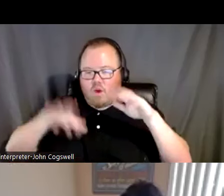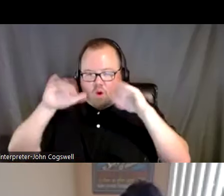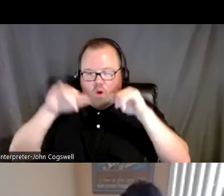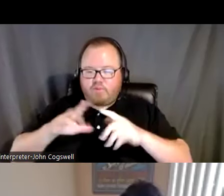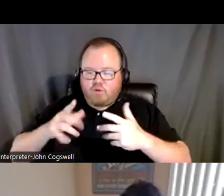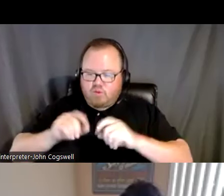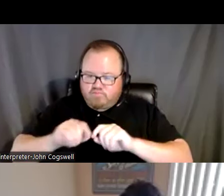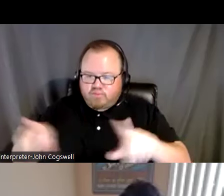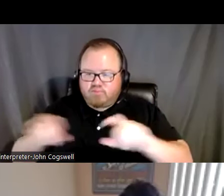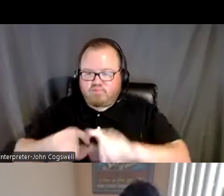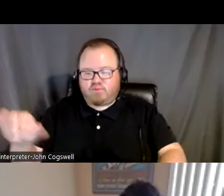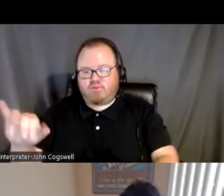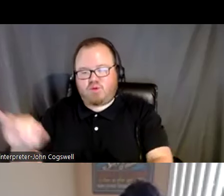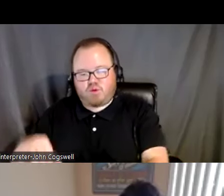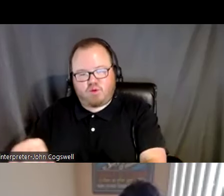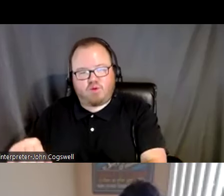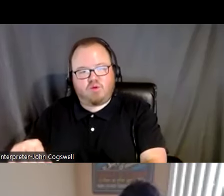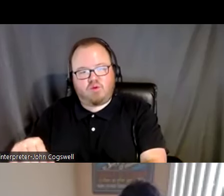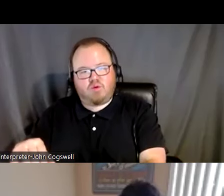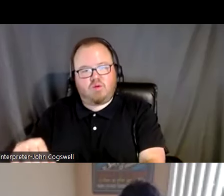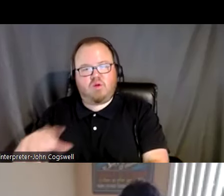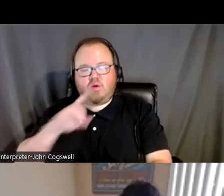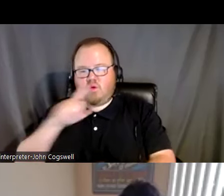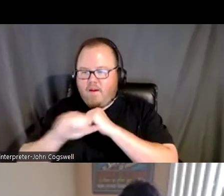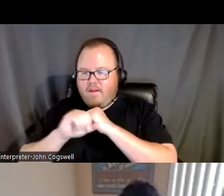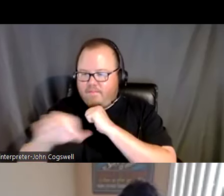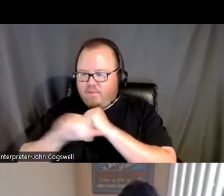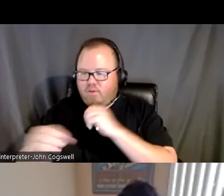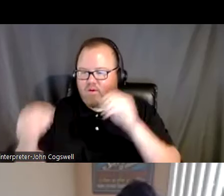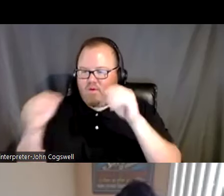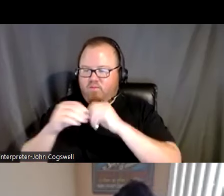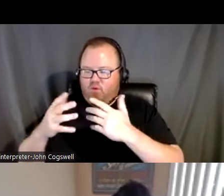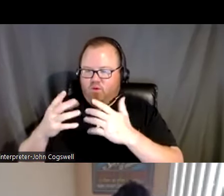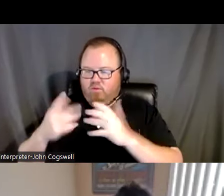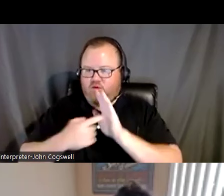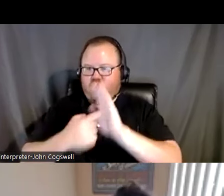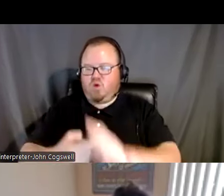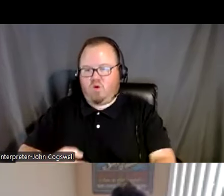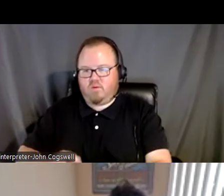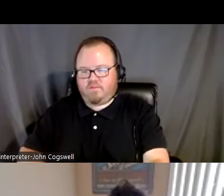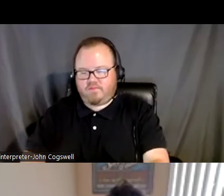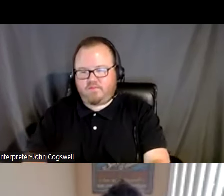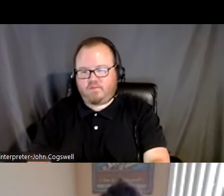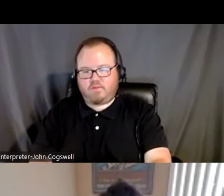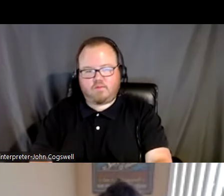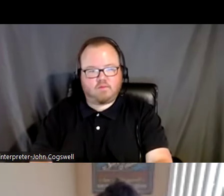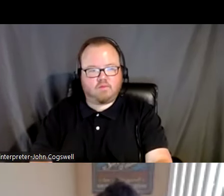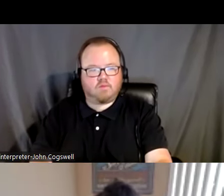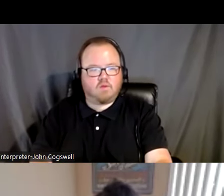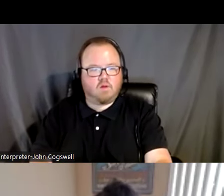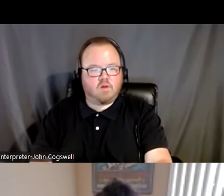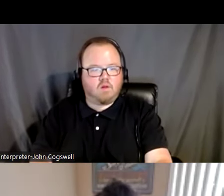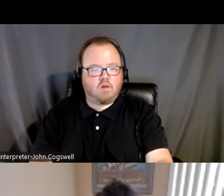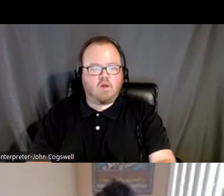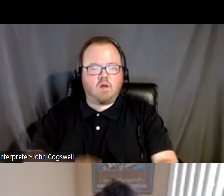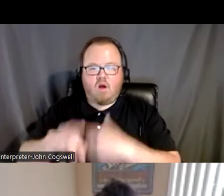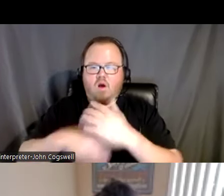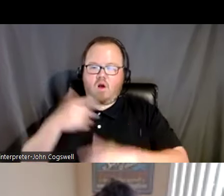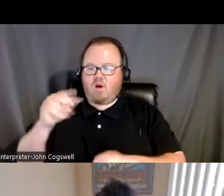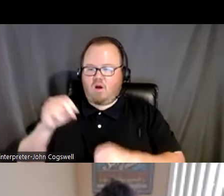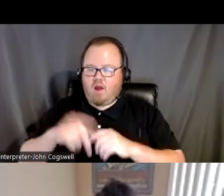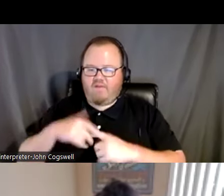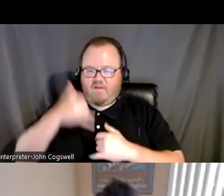as well, that really promote it, make it more prominent. And then also that all gun shops need to have the National Lifeline in their